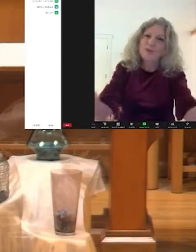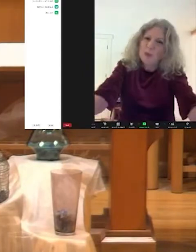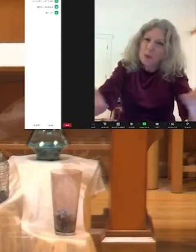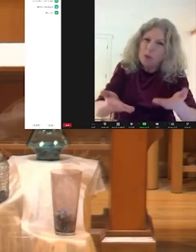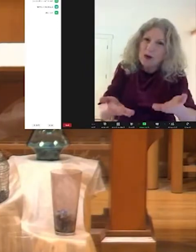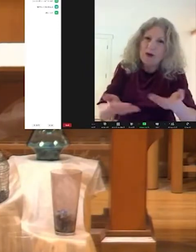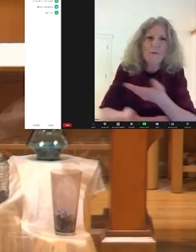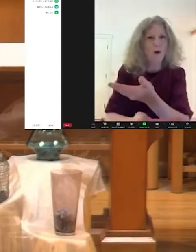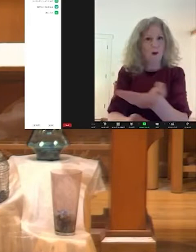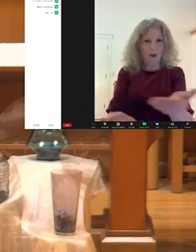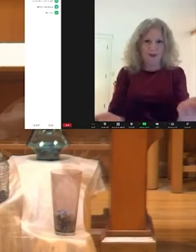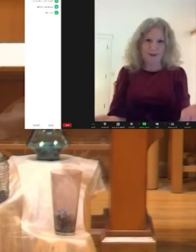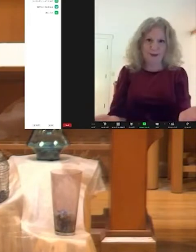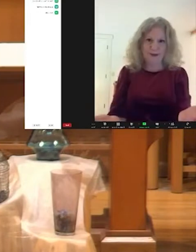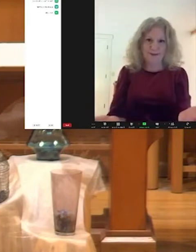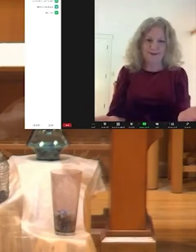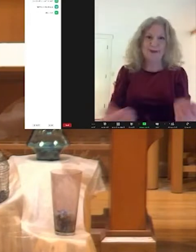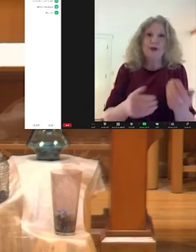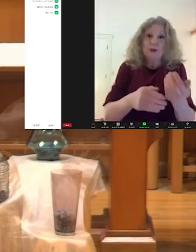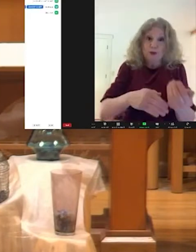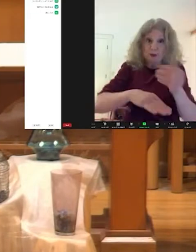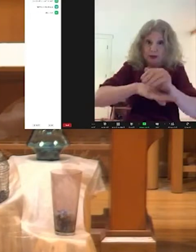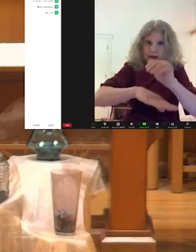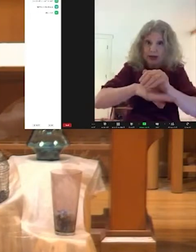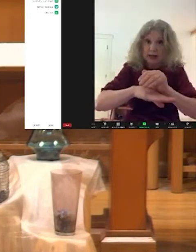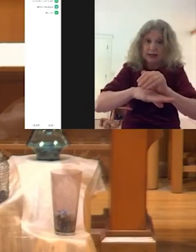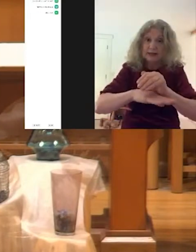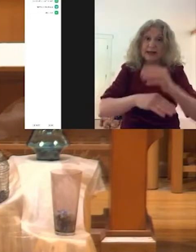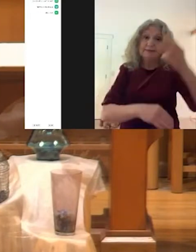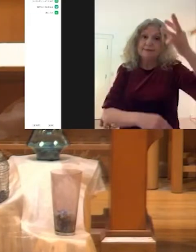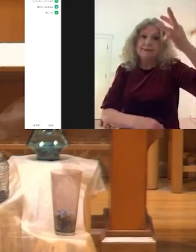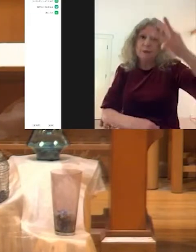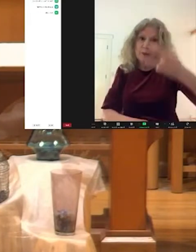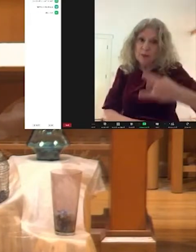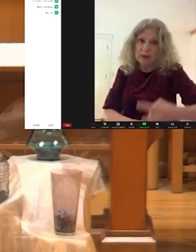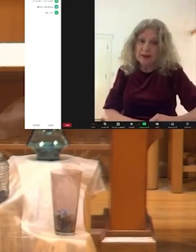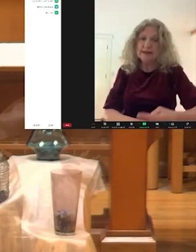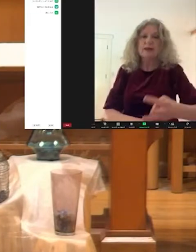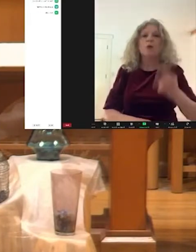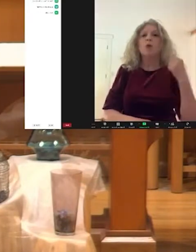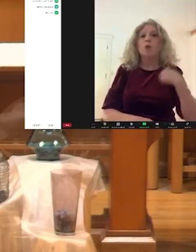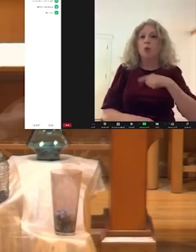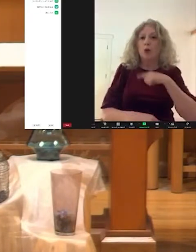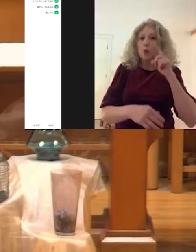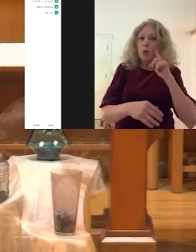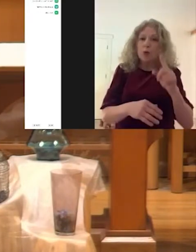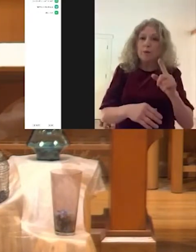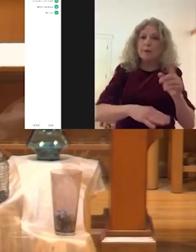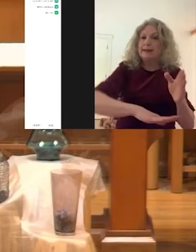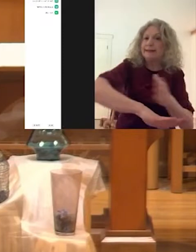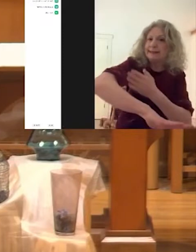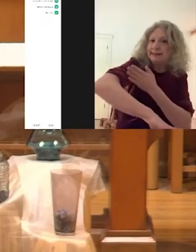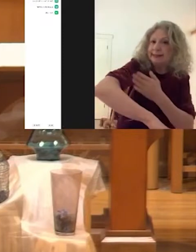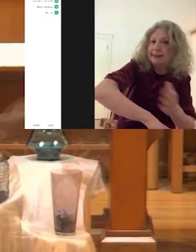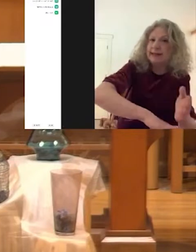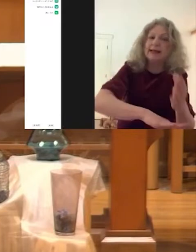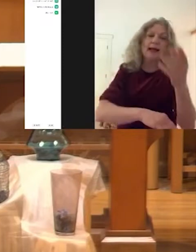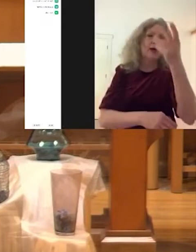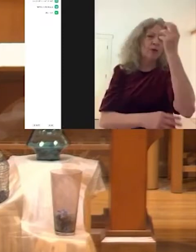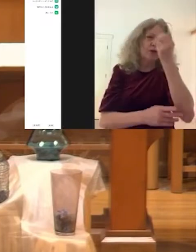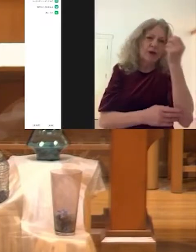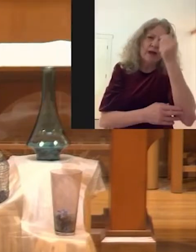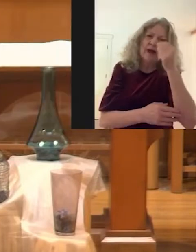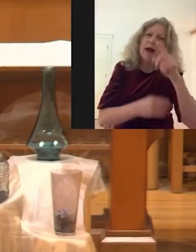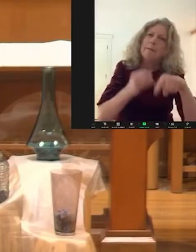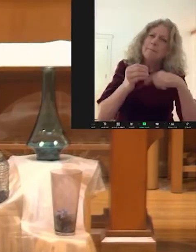you. Tonight and the following Wednesdays, we'll be gathering to sing and to reflect on the healing